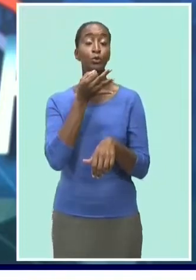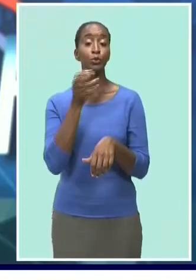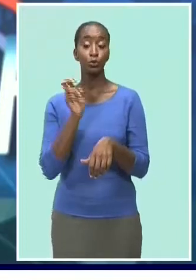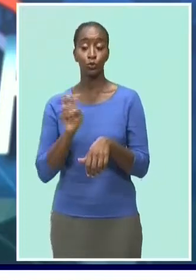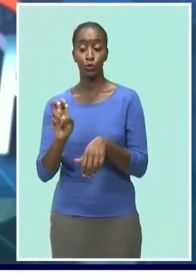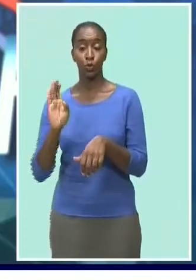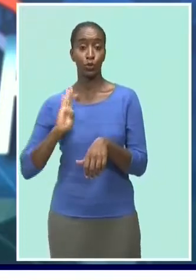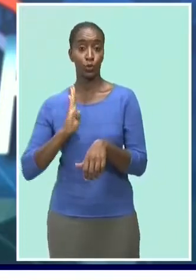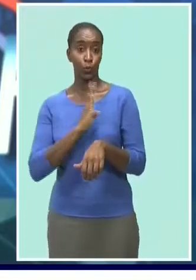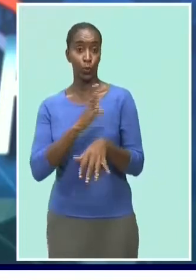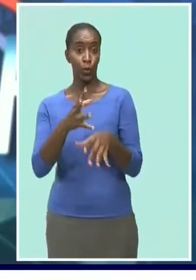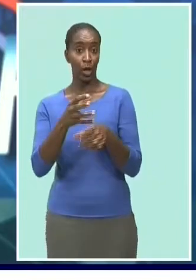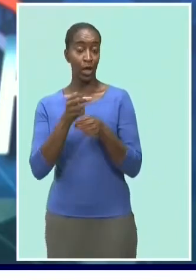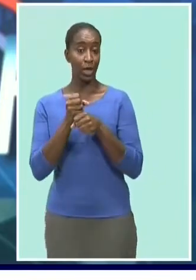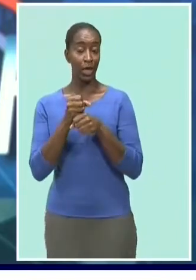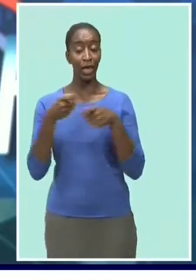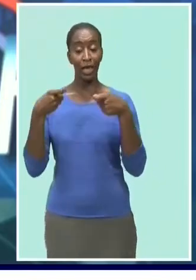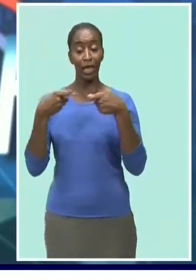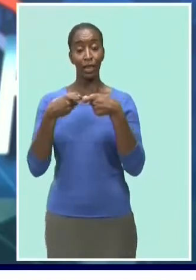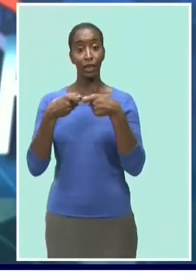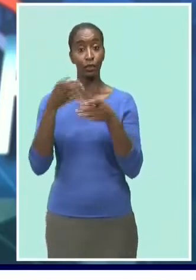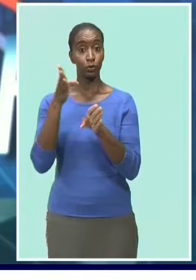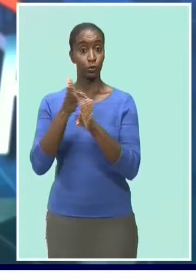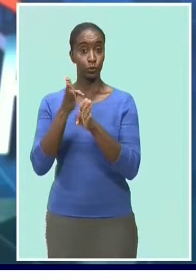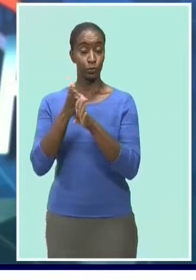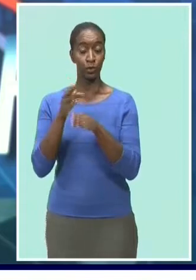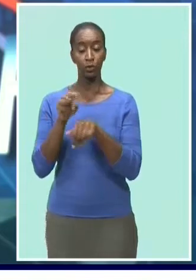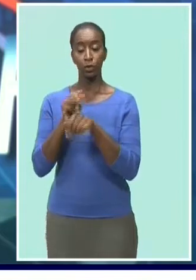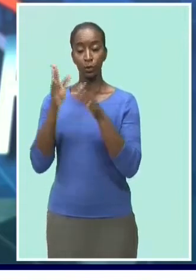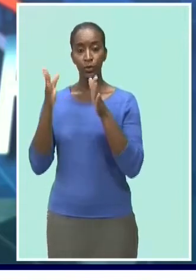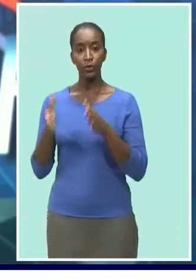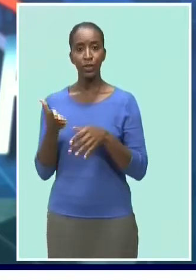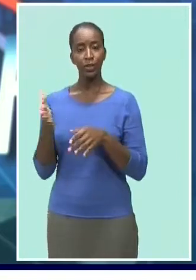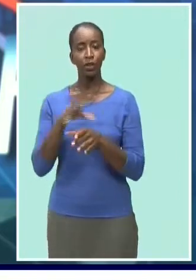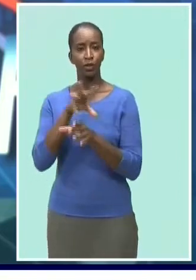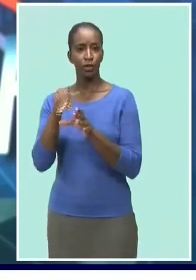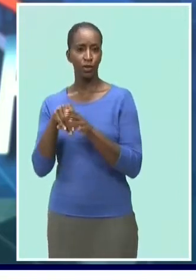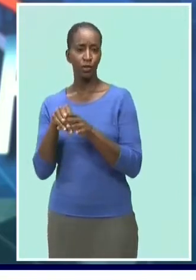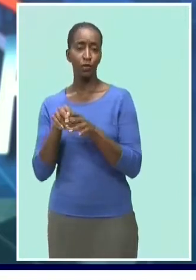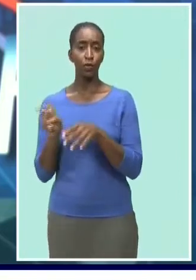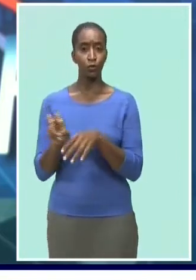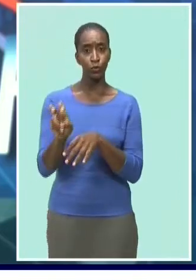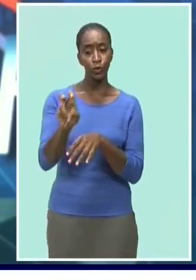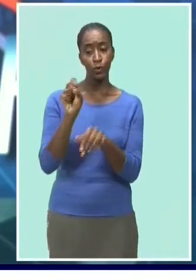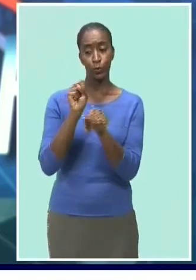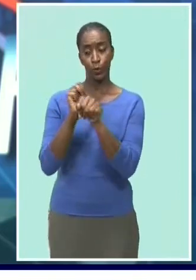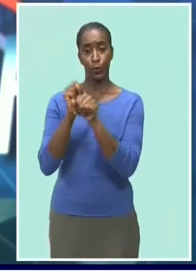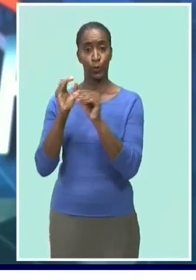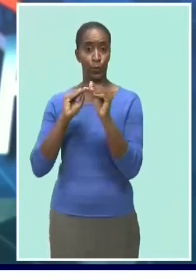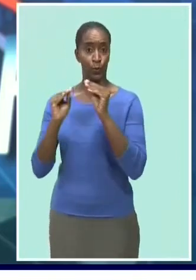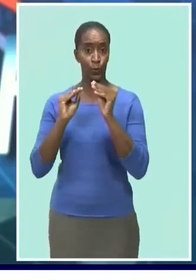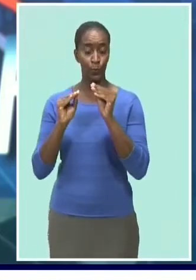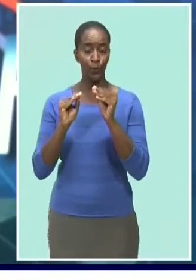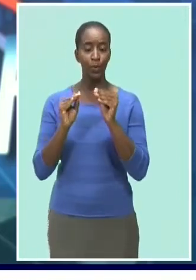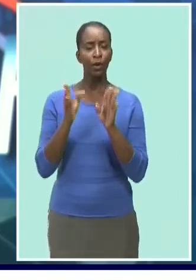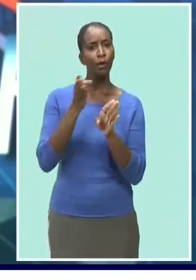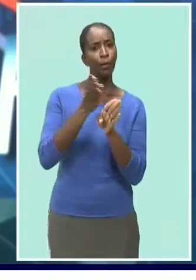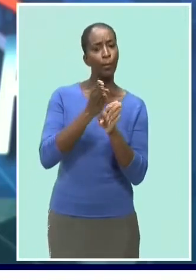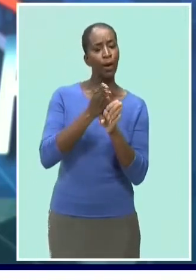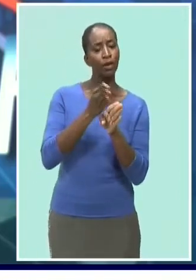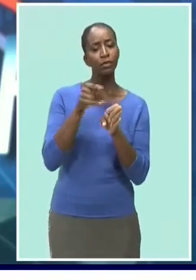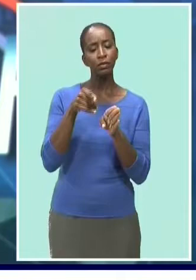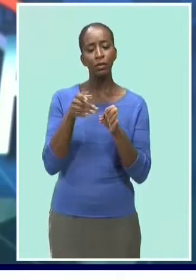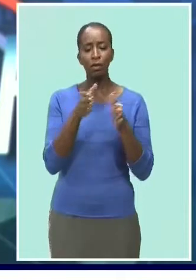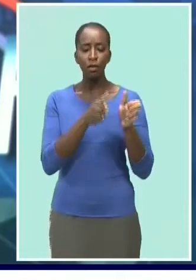that's because Minister in the Ministry of Transport Works and Maintenance, Peter Phillips, says the buses will be outfitted to accommodate members of that